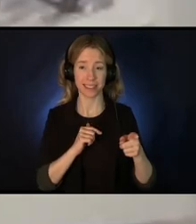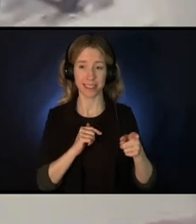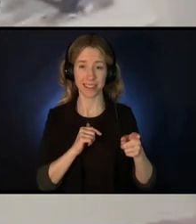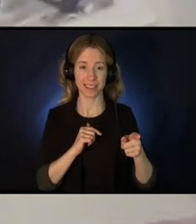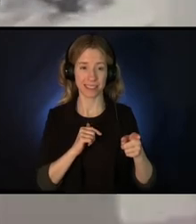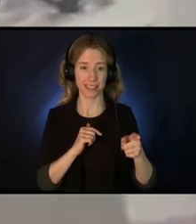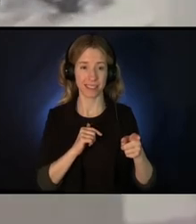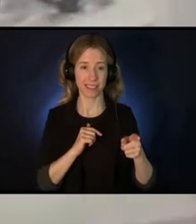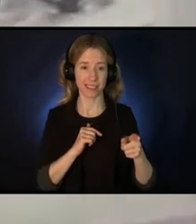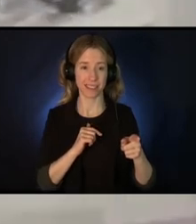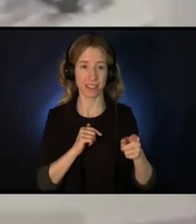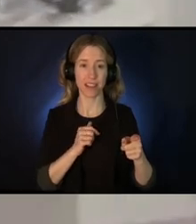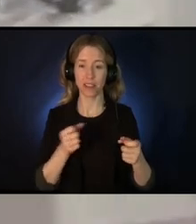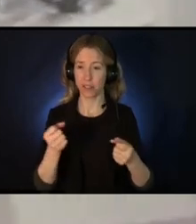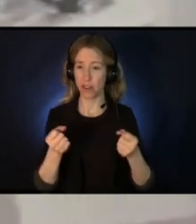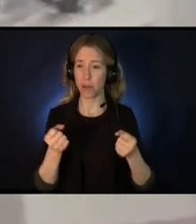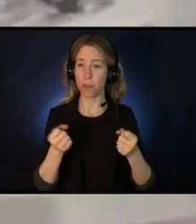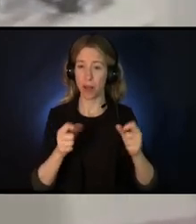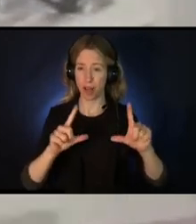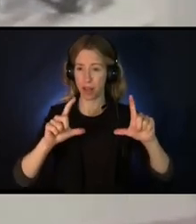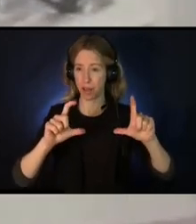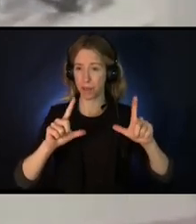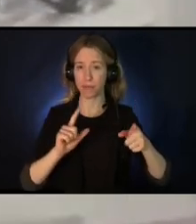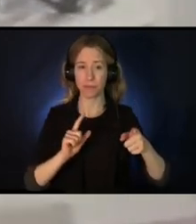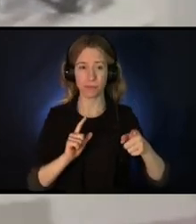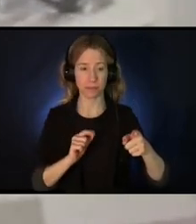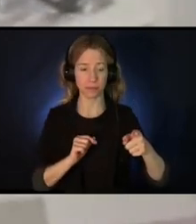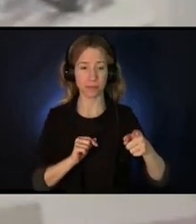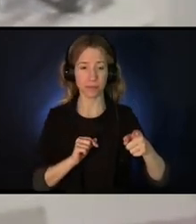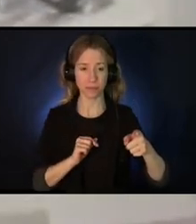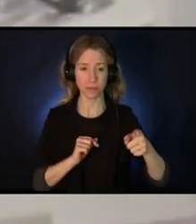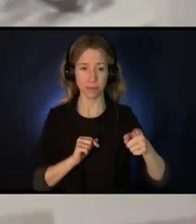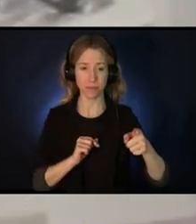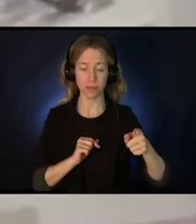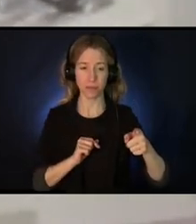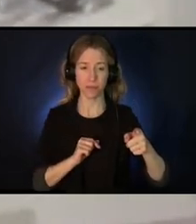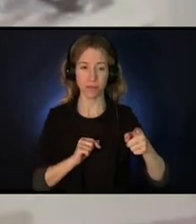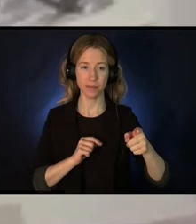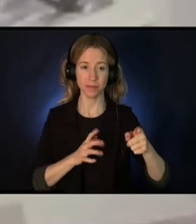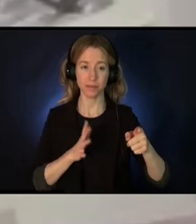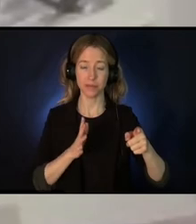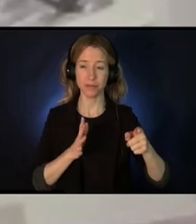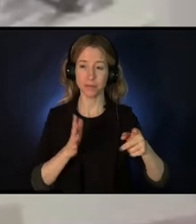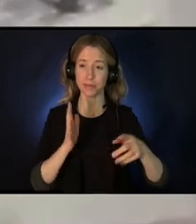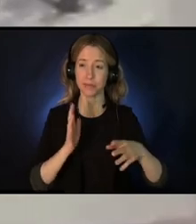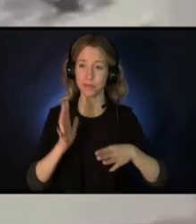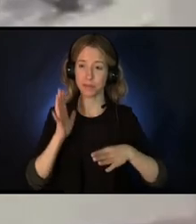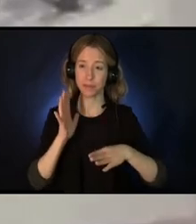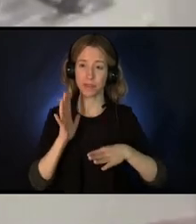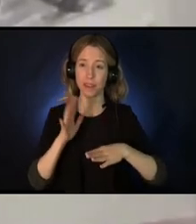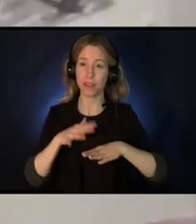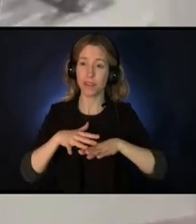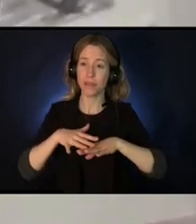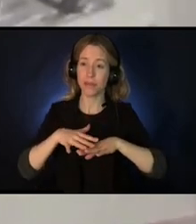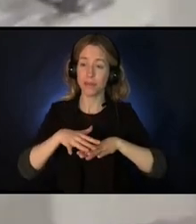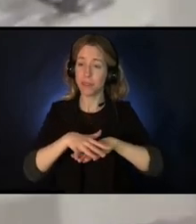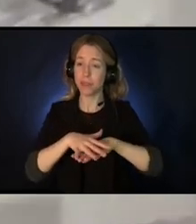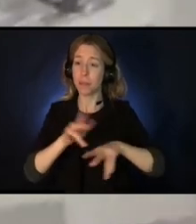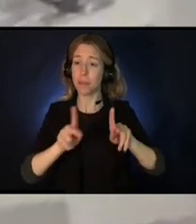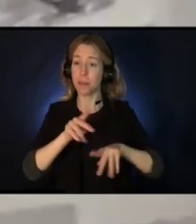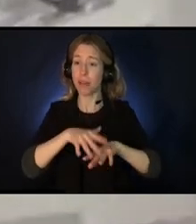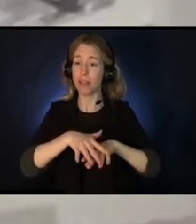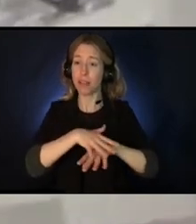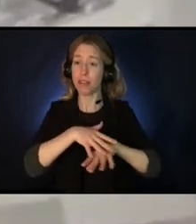about the automobile. Okay. When Indians have automobiles and you go